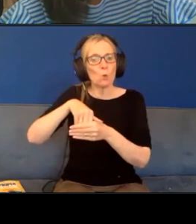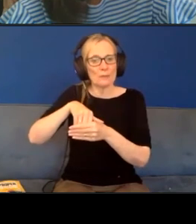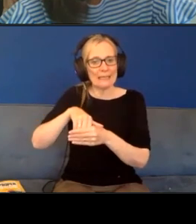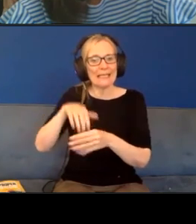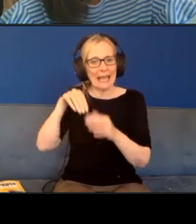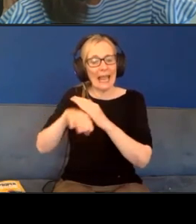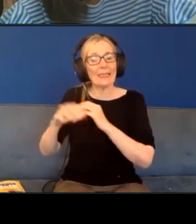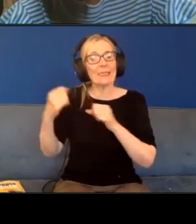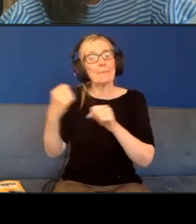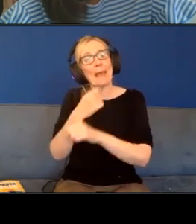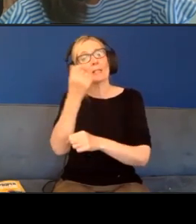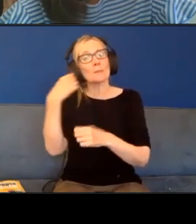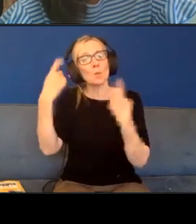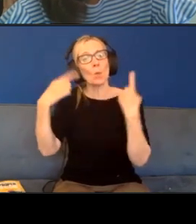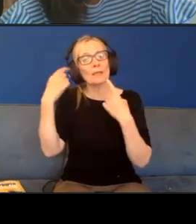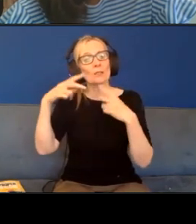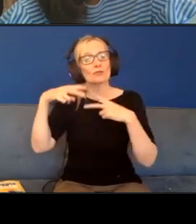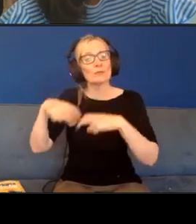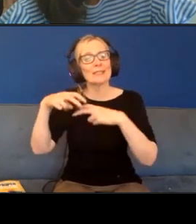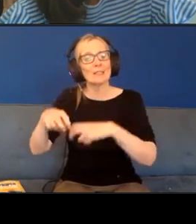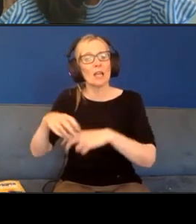research. And definitely